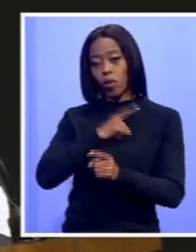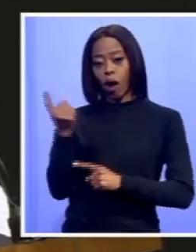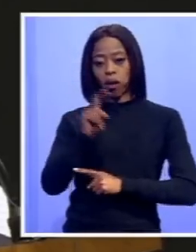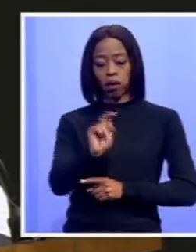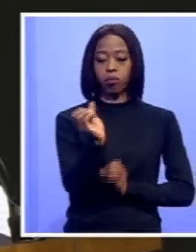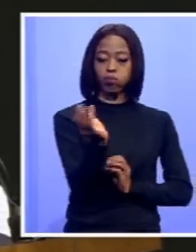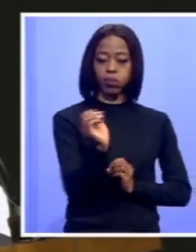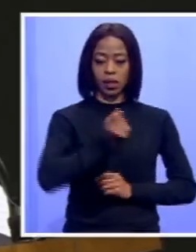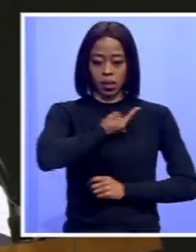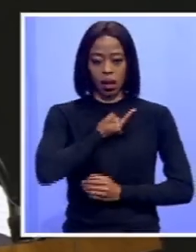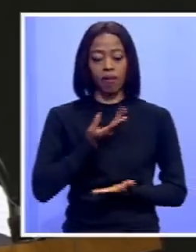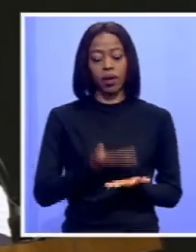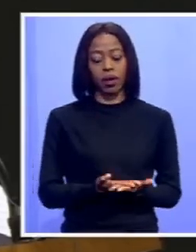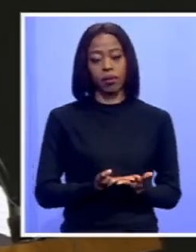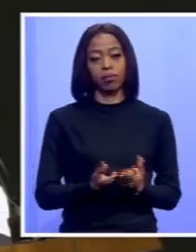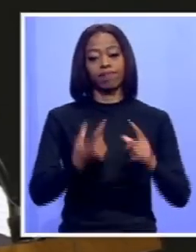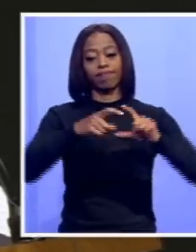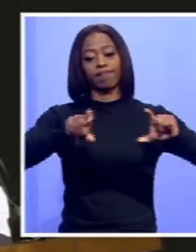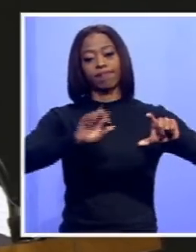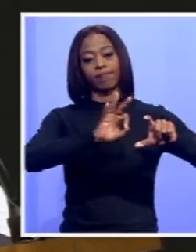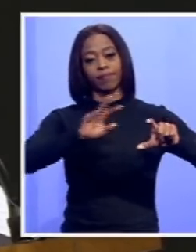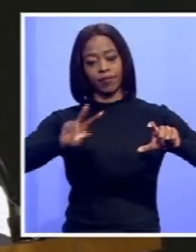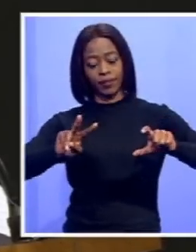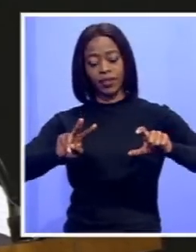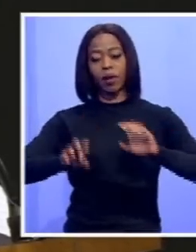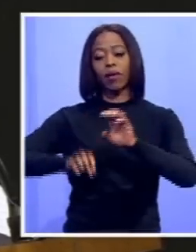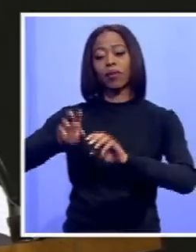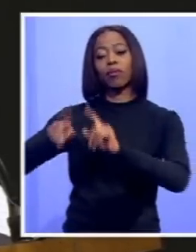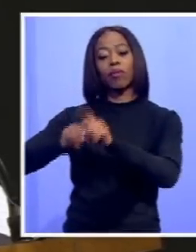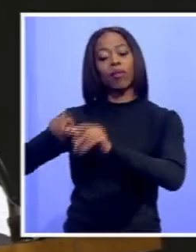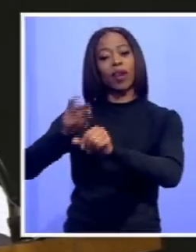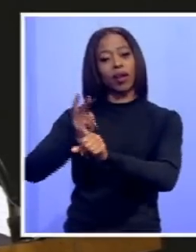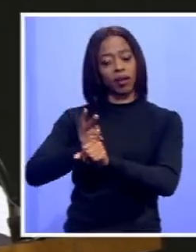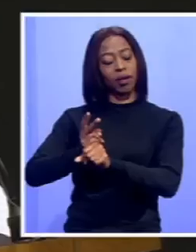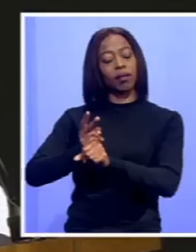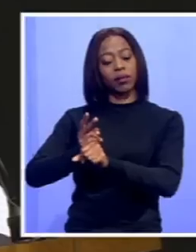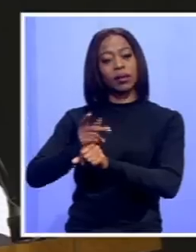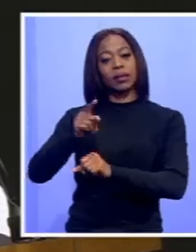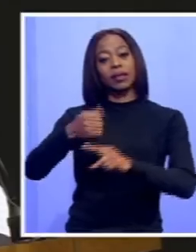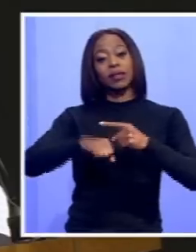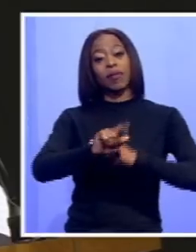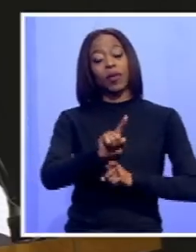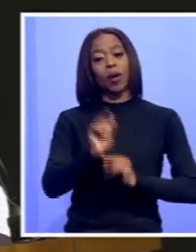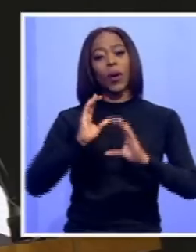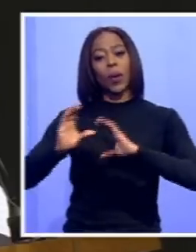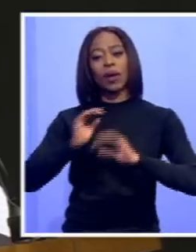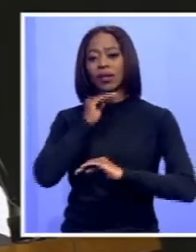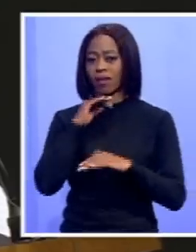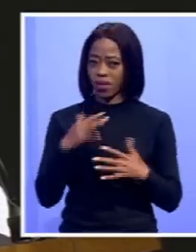about it. Paragraph 32, under re-examination he stated, Sub 1, there was not enough